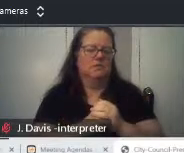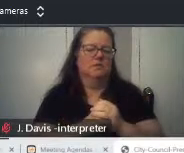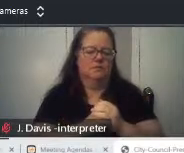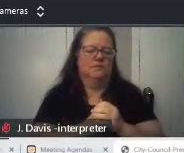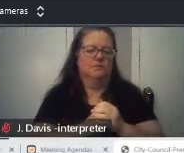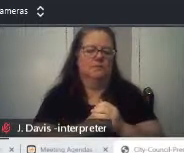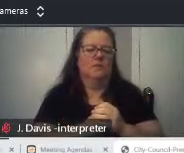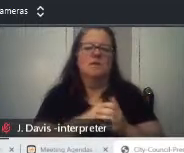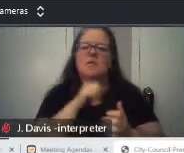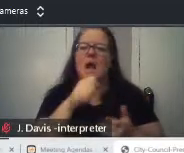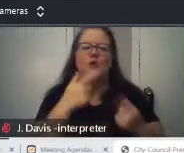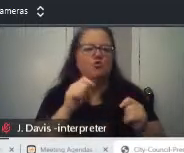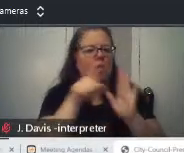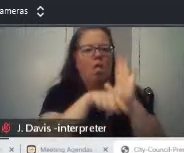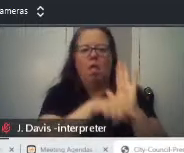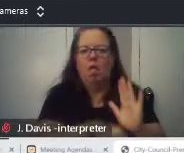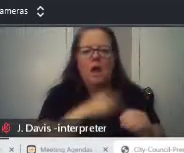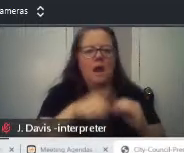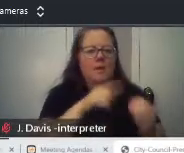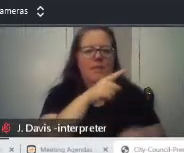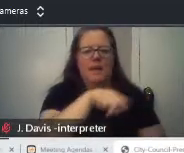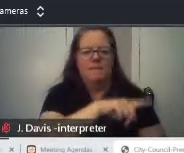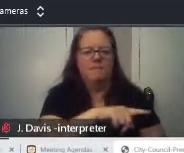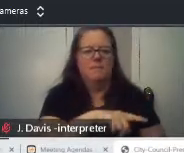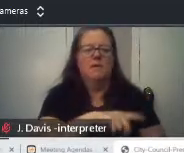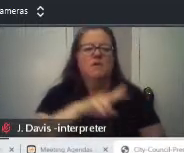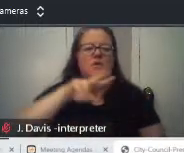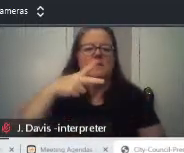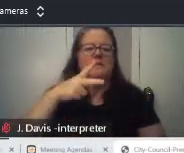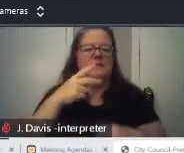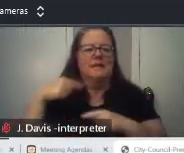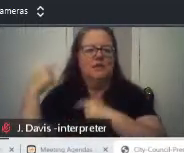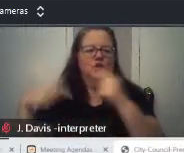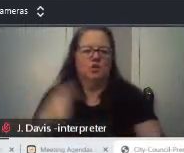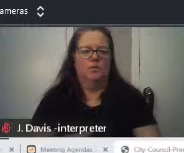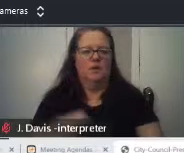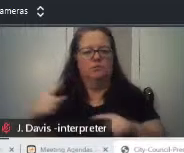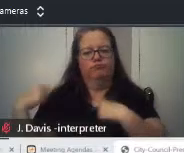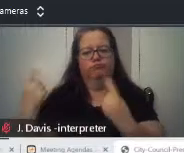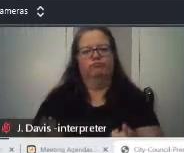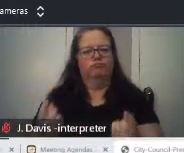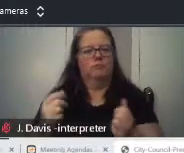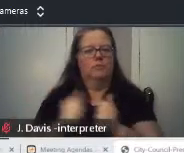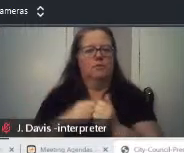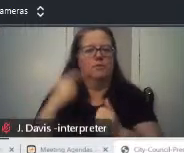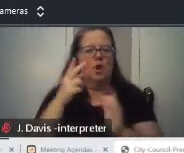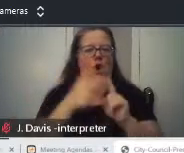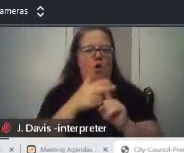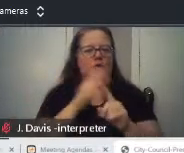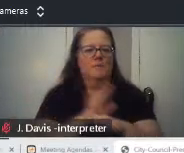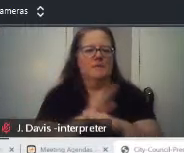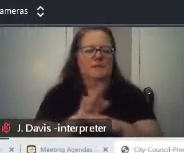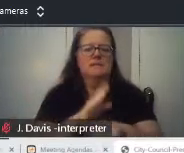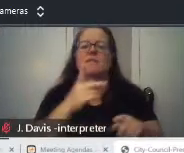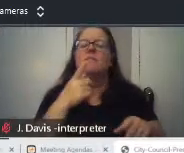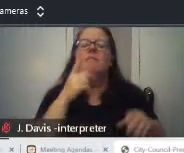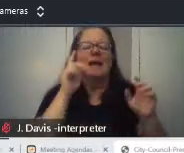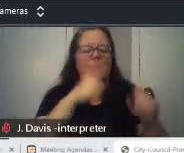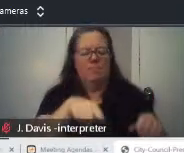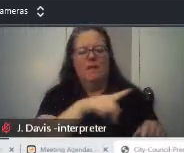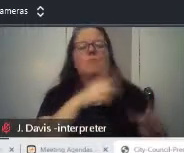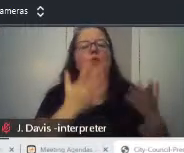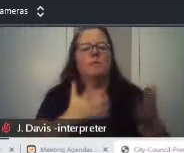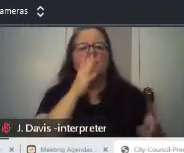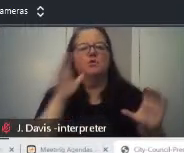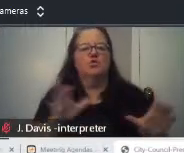it's not to disparage their track record. These guys are second generation owners. They're in the hotel business. You know, it is very possible that they will hold on and be good